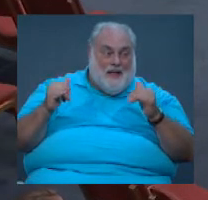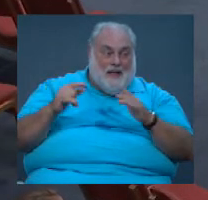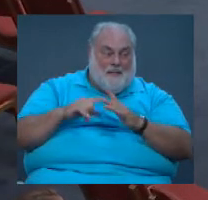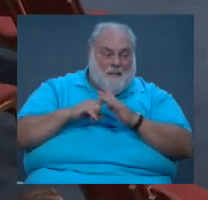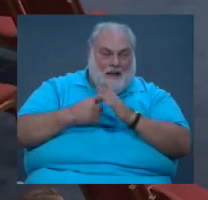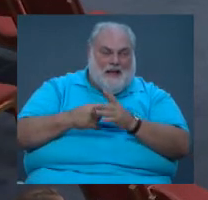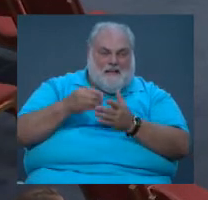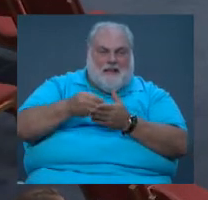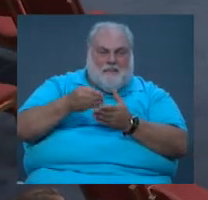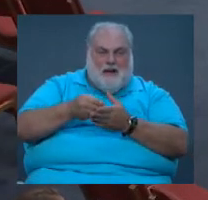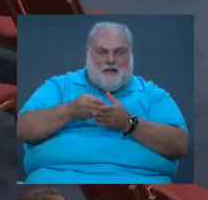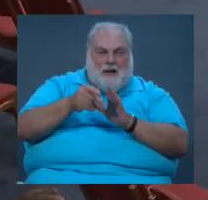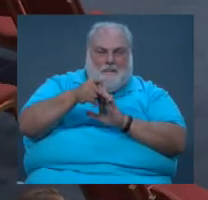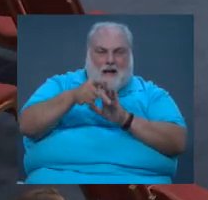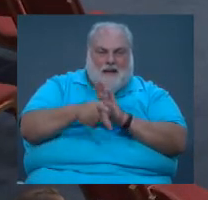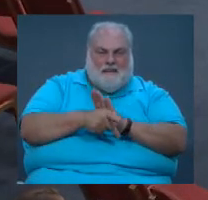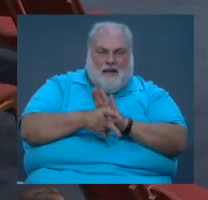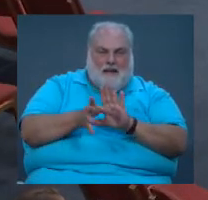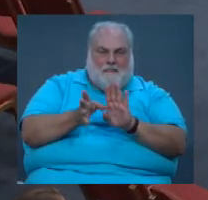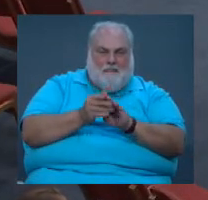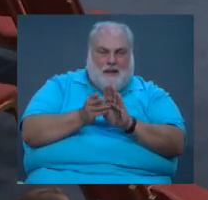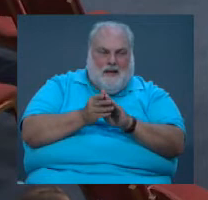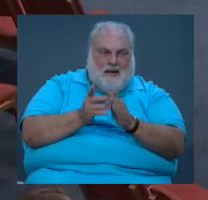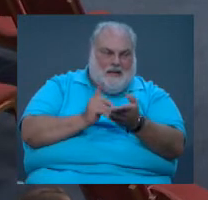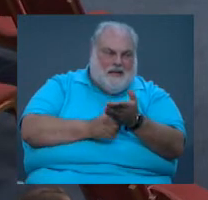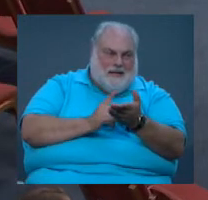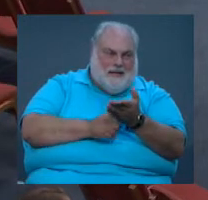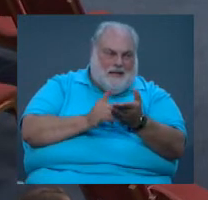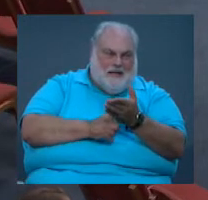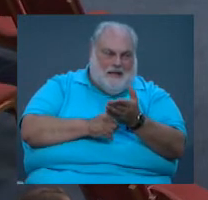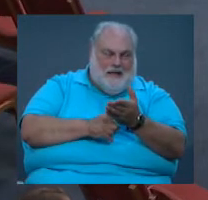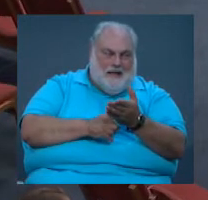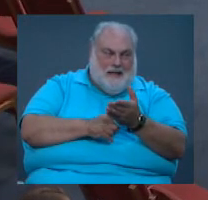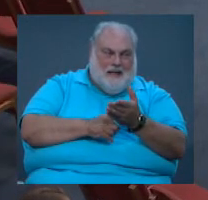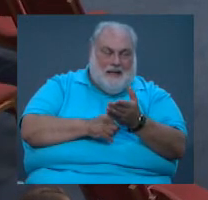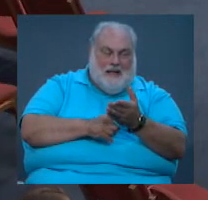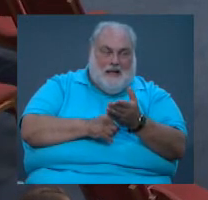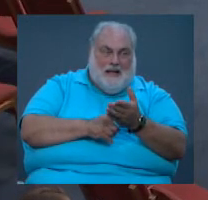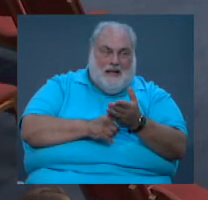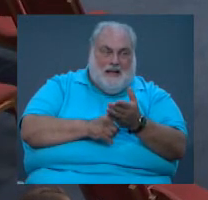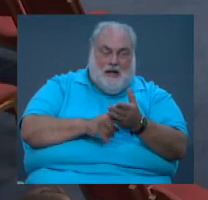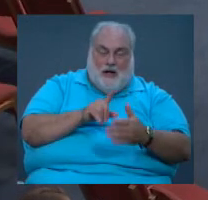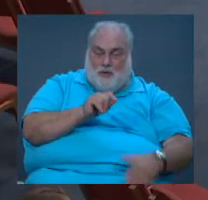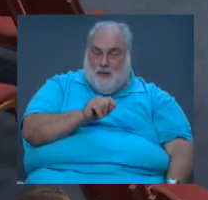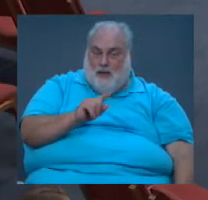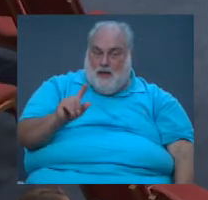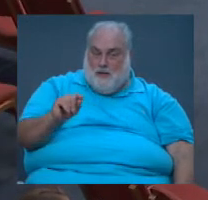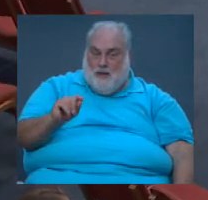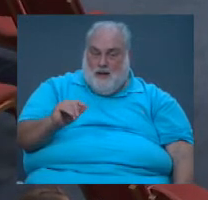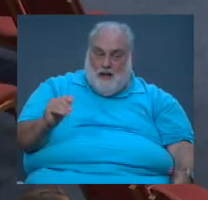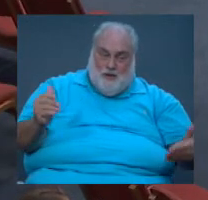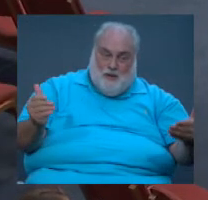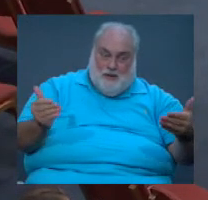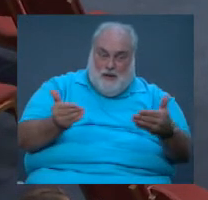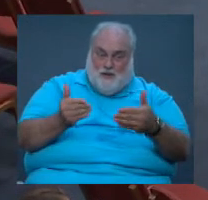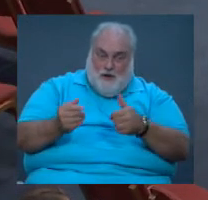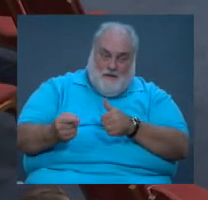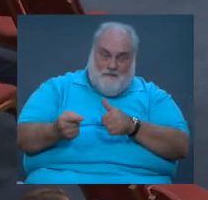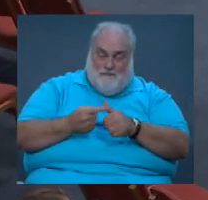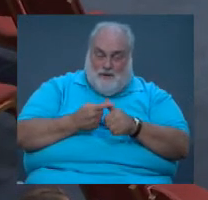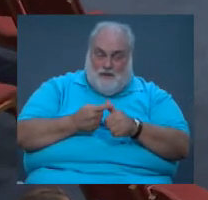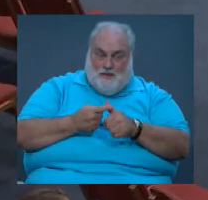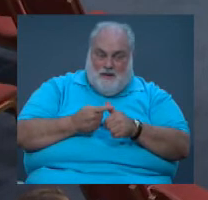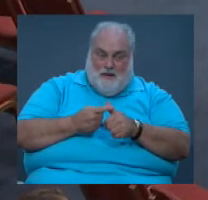start our budget policy meeting as we begin the discussion of our budget 2020 introduction. We'll first